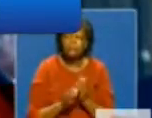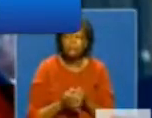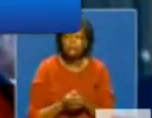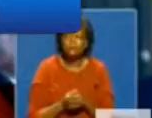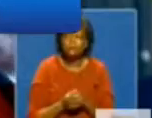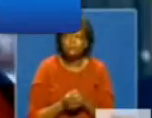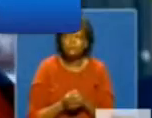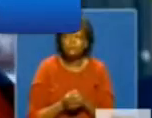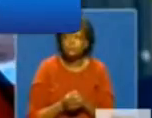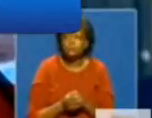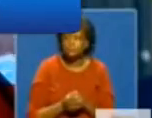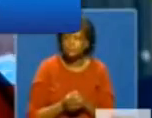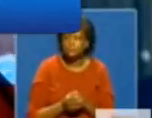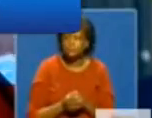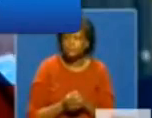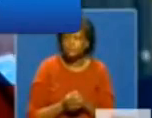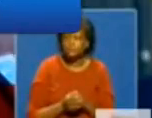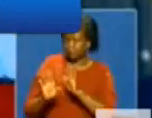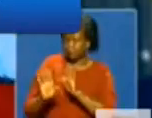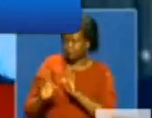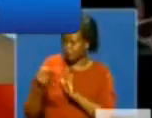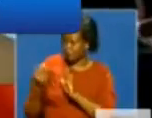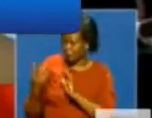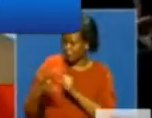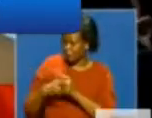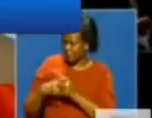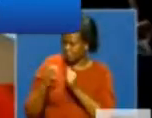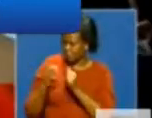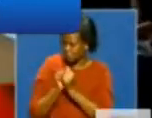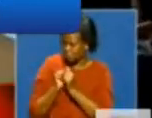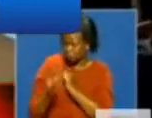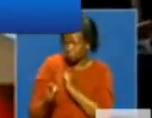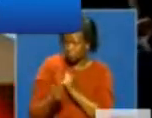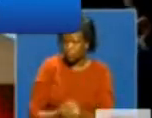Council, I'm at 257 with you.